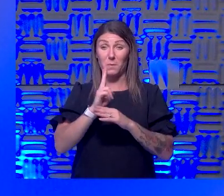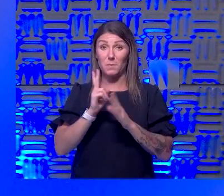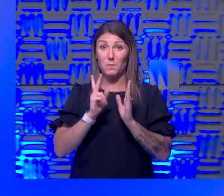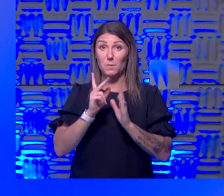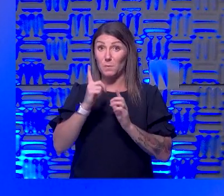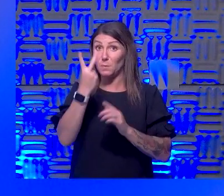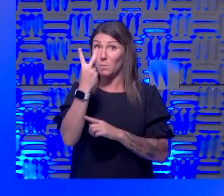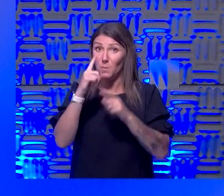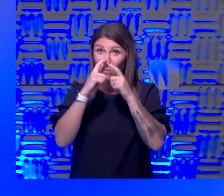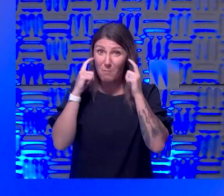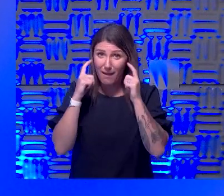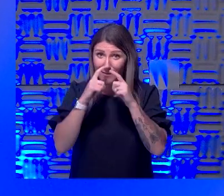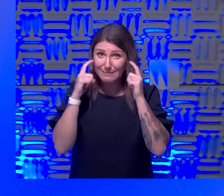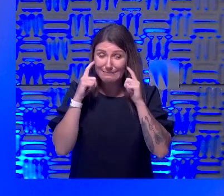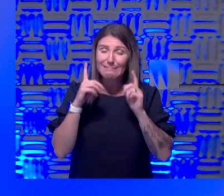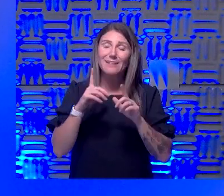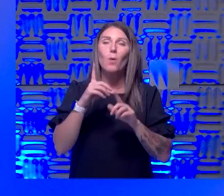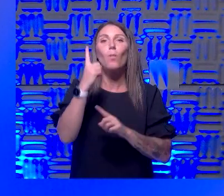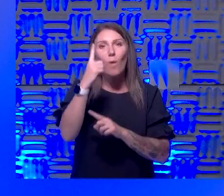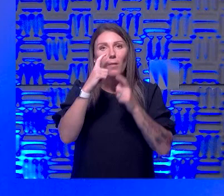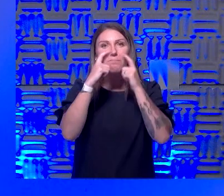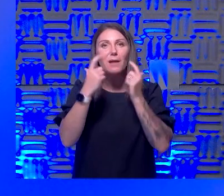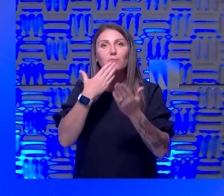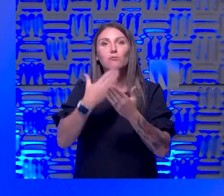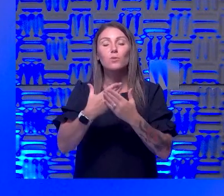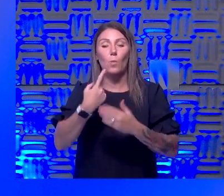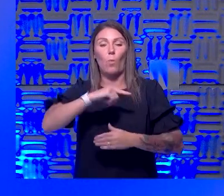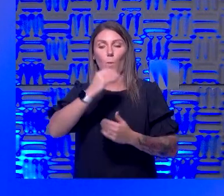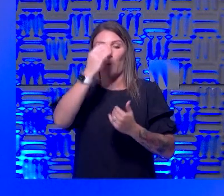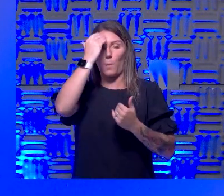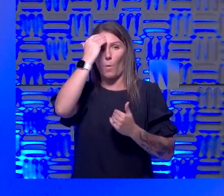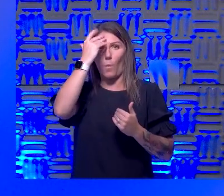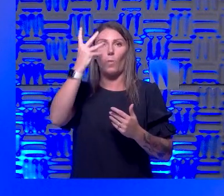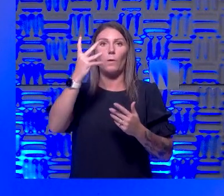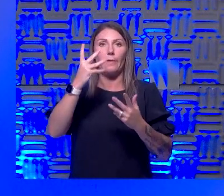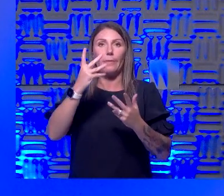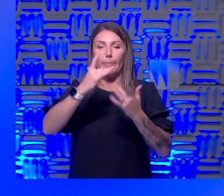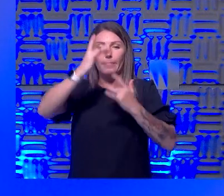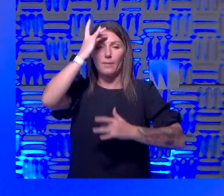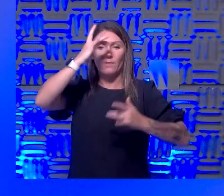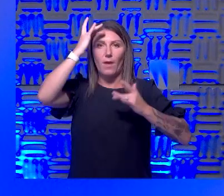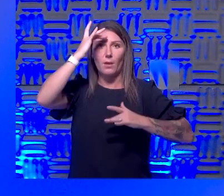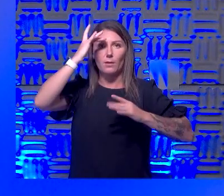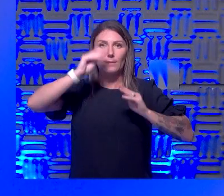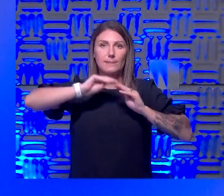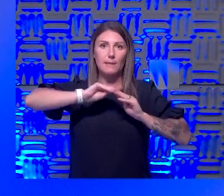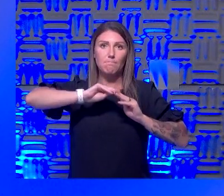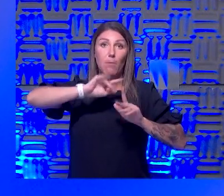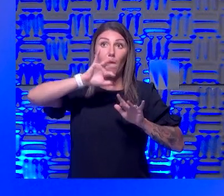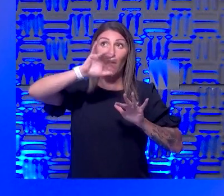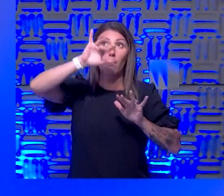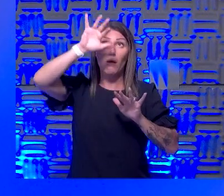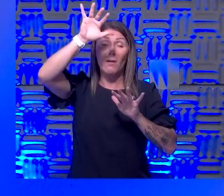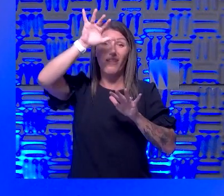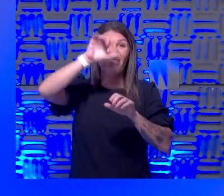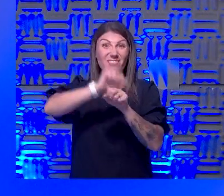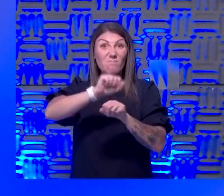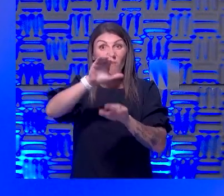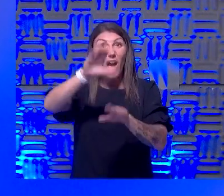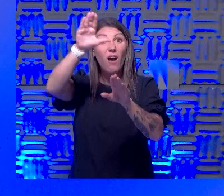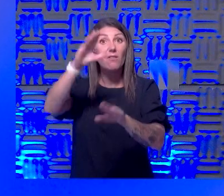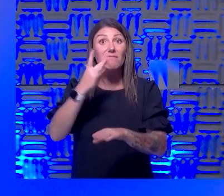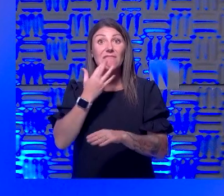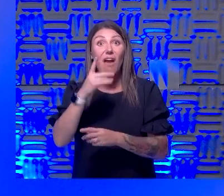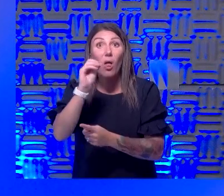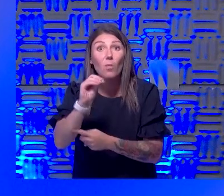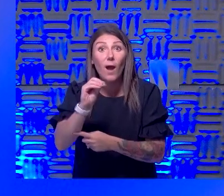mask is going to be good. We know that this virus can get to the mountaintops in Tibet, in Colorado. We know it can